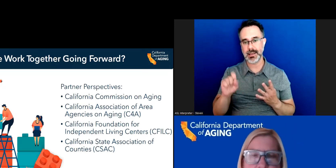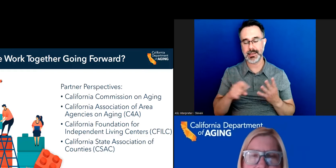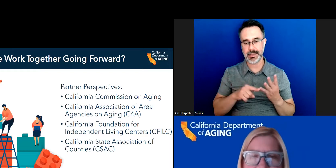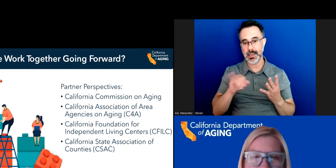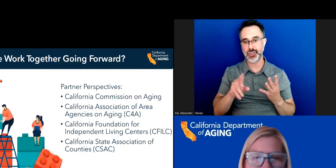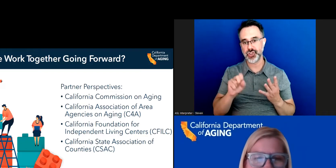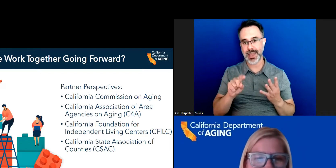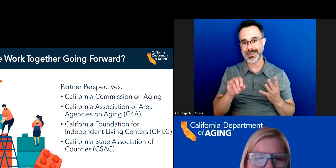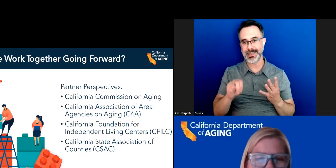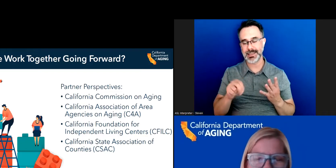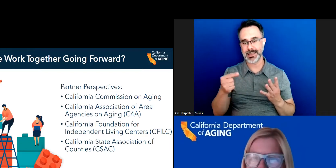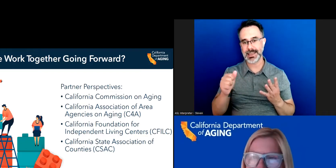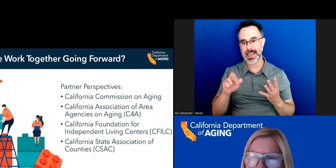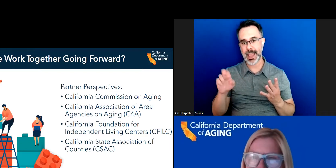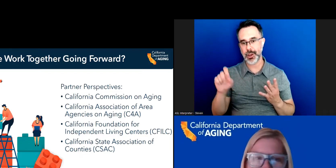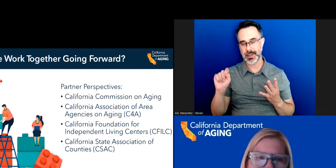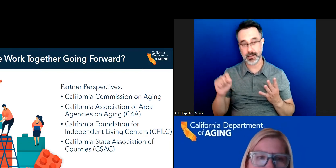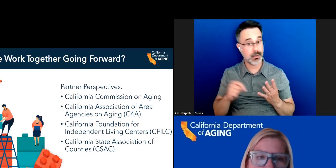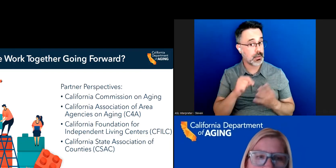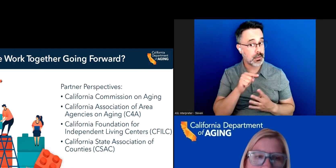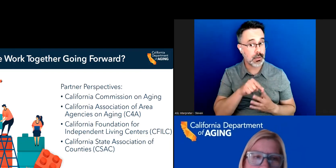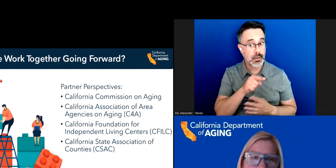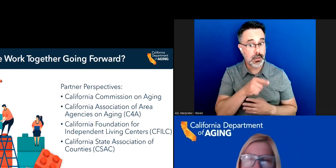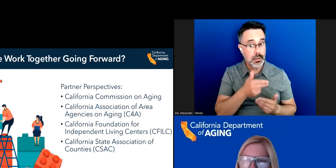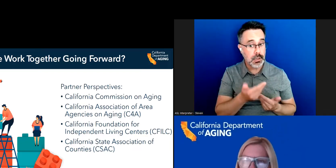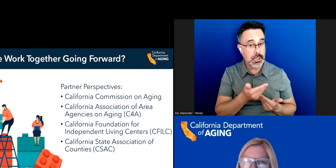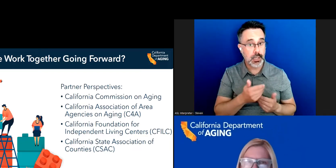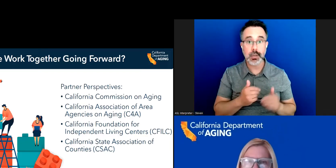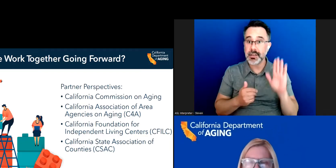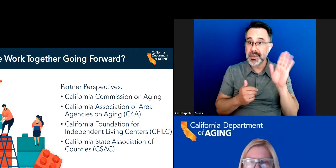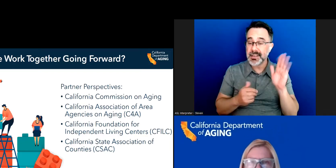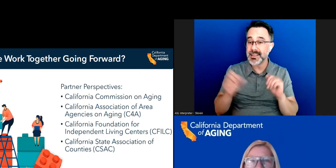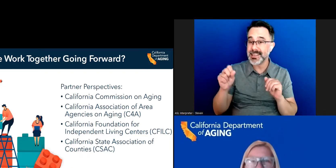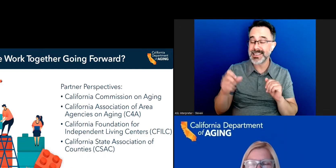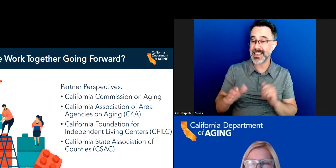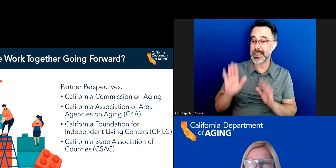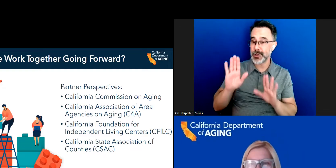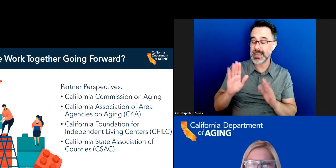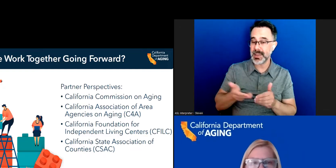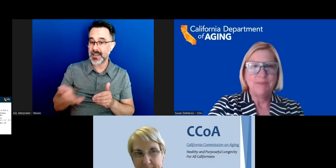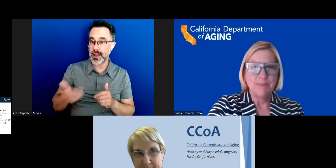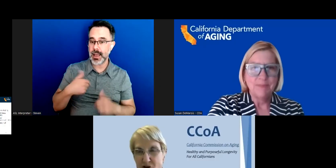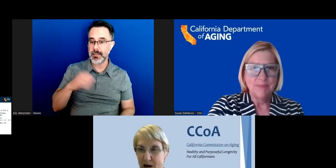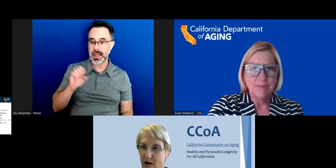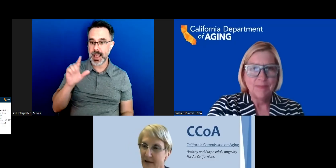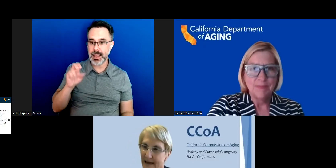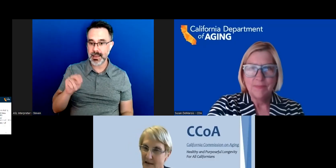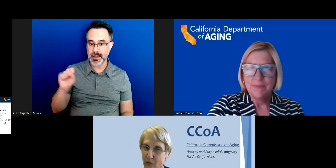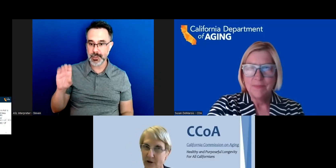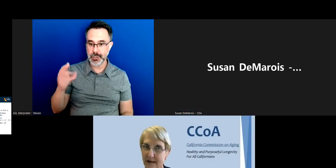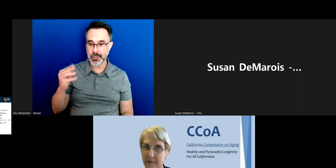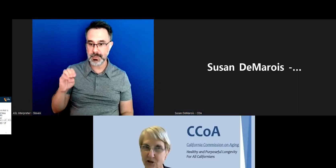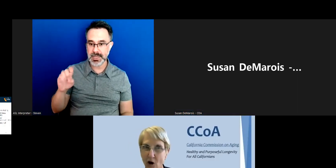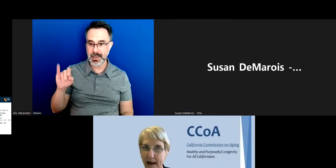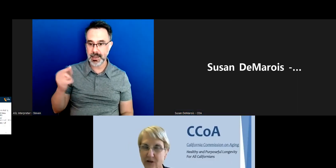are you with us? Yes, I am. Thank you, Wonderful. Susan. Welcome. It's great to be invited. I'm Ellen Schmeeding, the chair of the